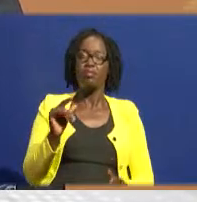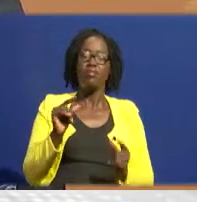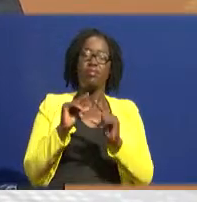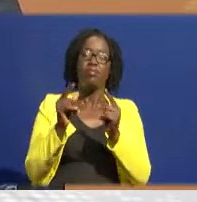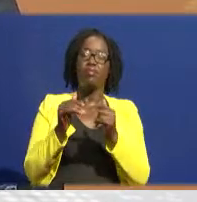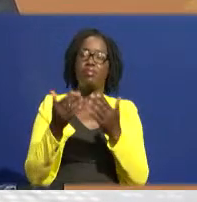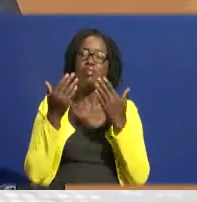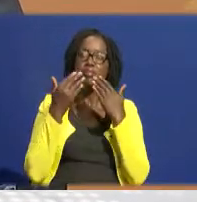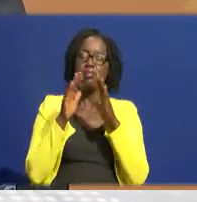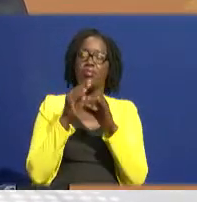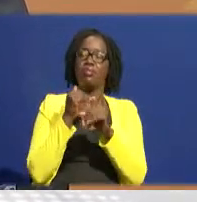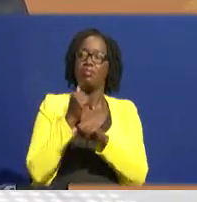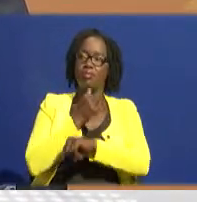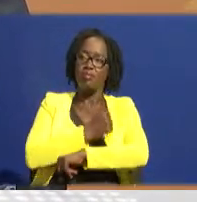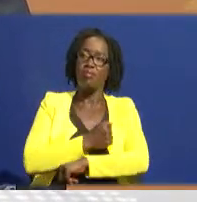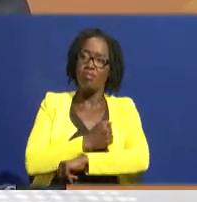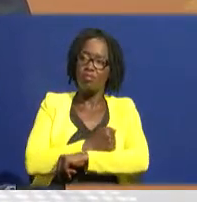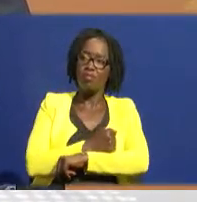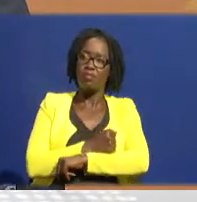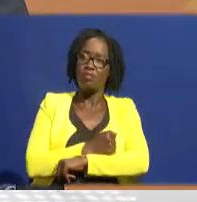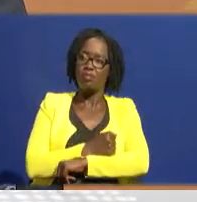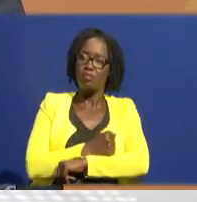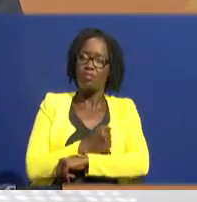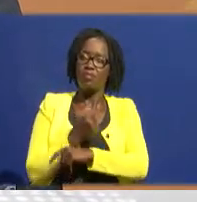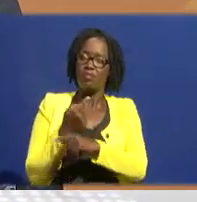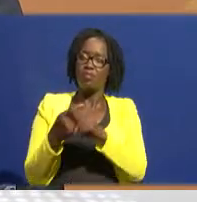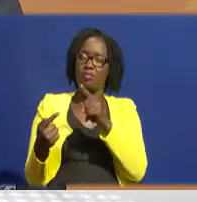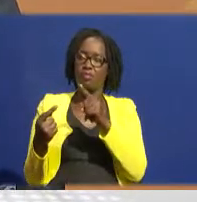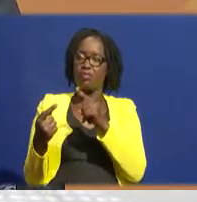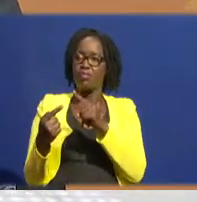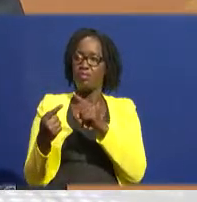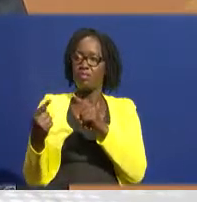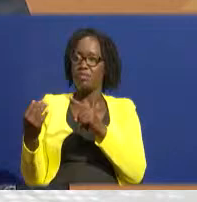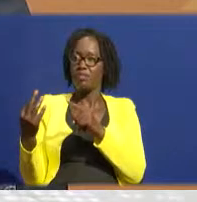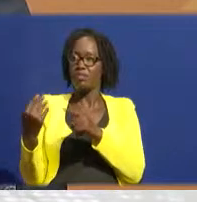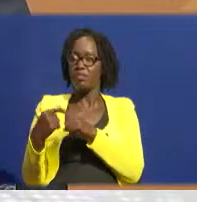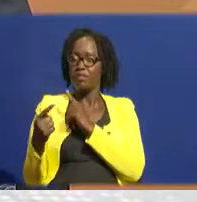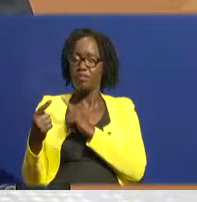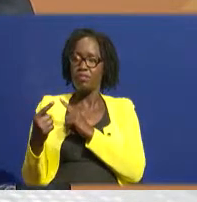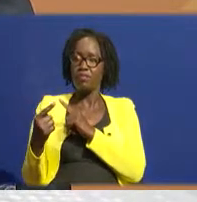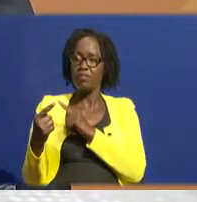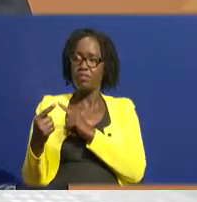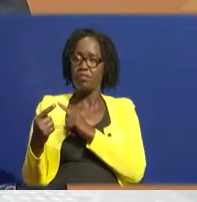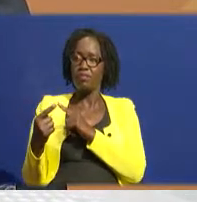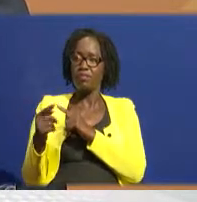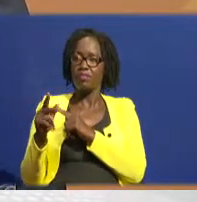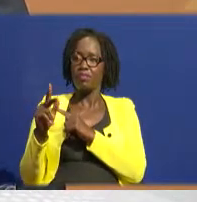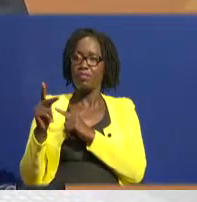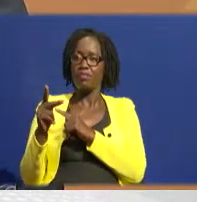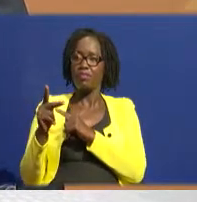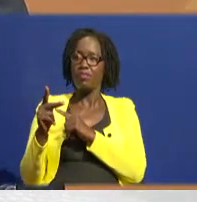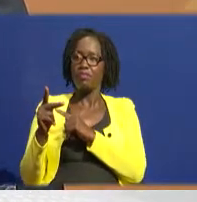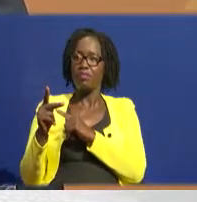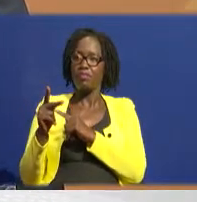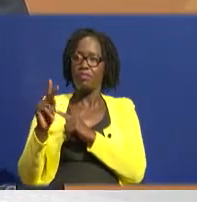that finishes school, those that have just finished school 1 year, 2 years, 3 years. We call them the Kenya Ex